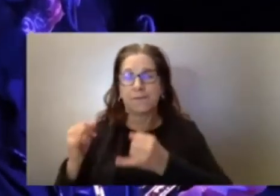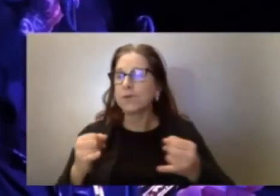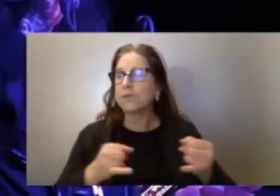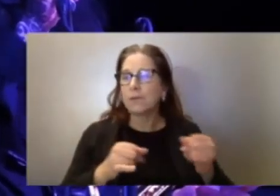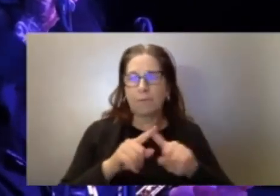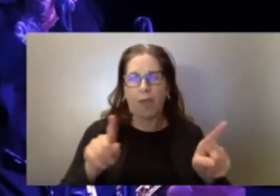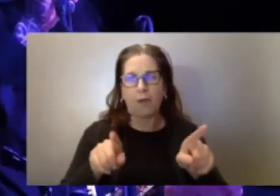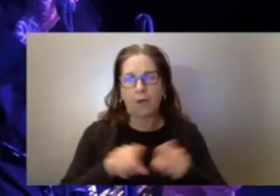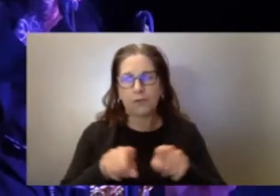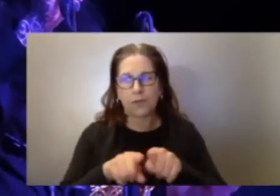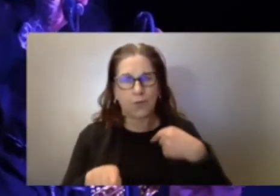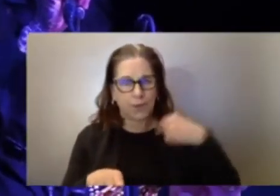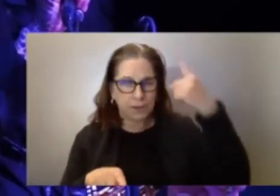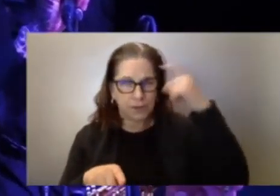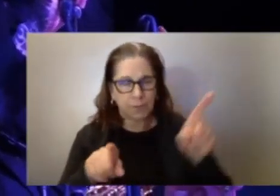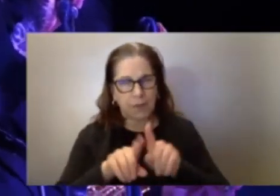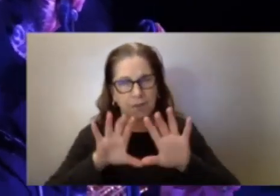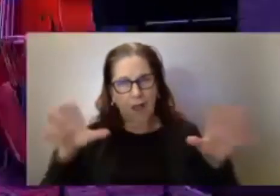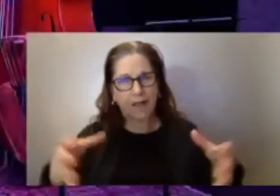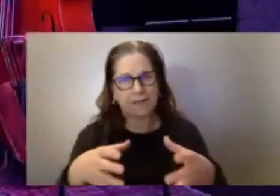a collective.